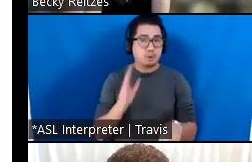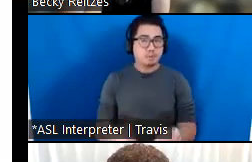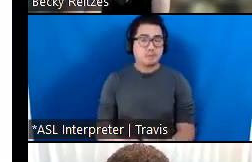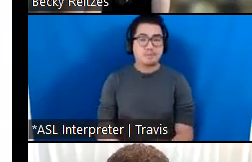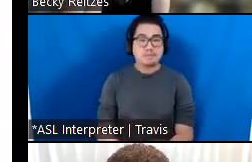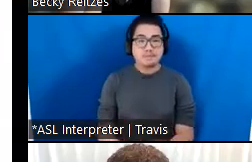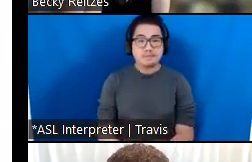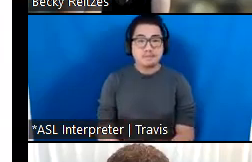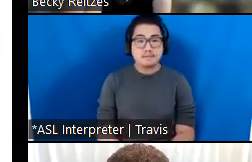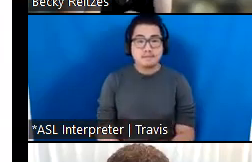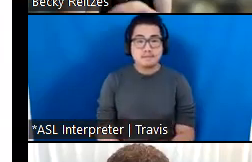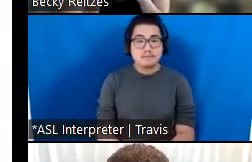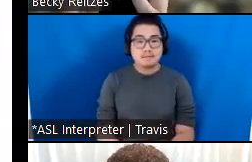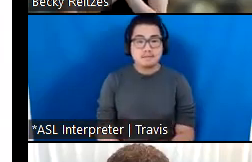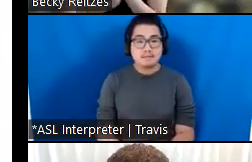The